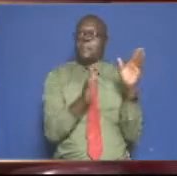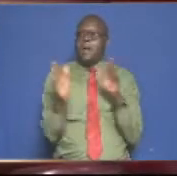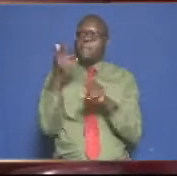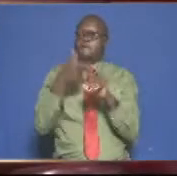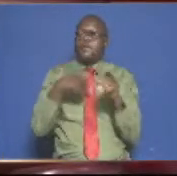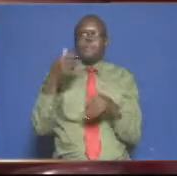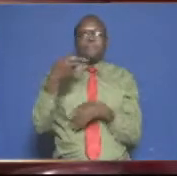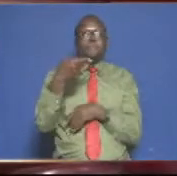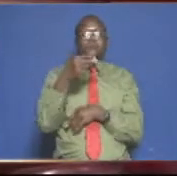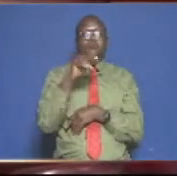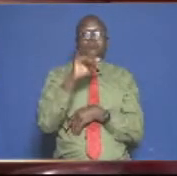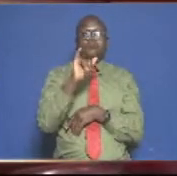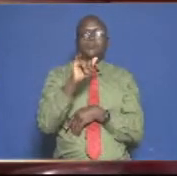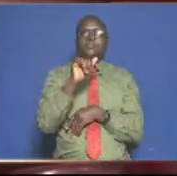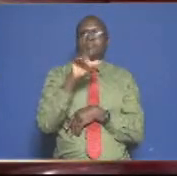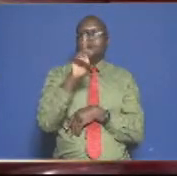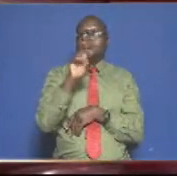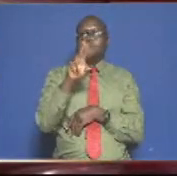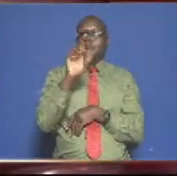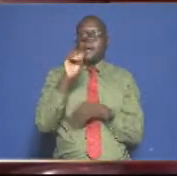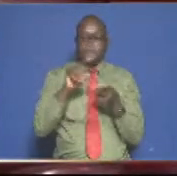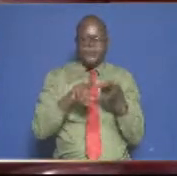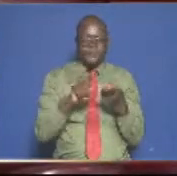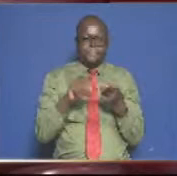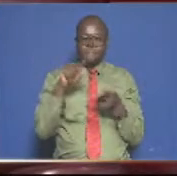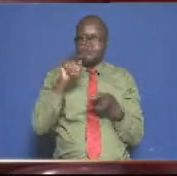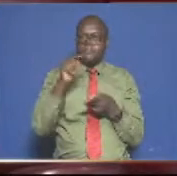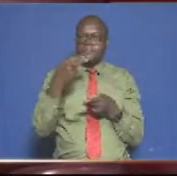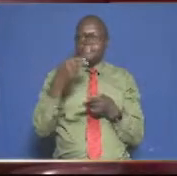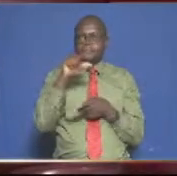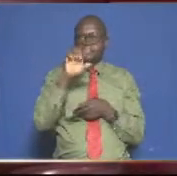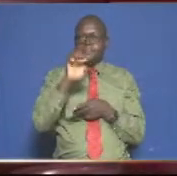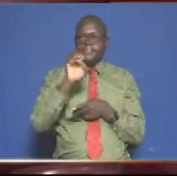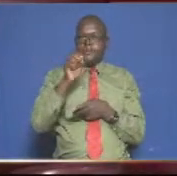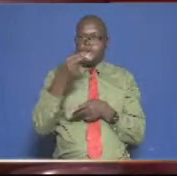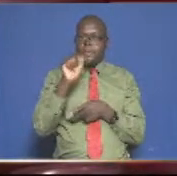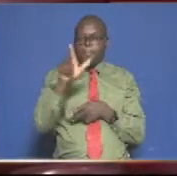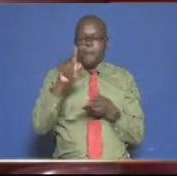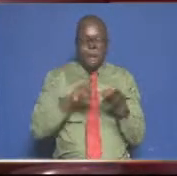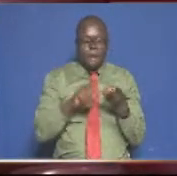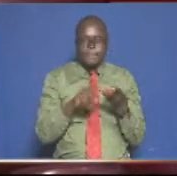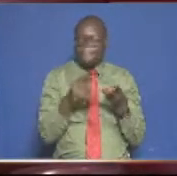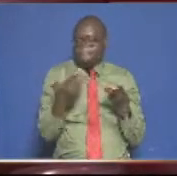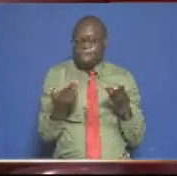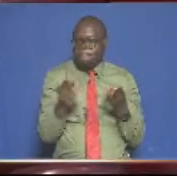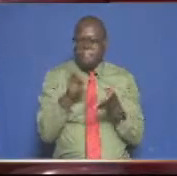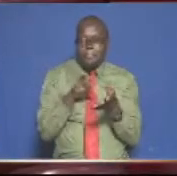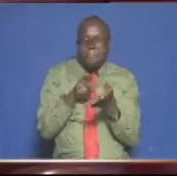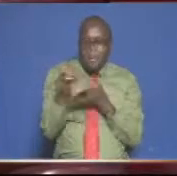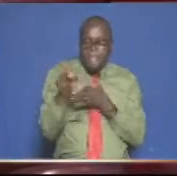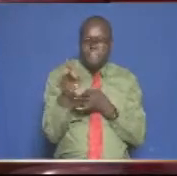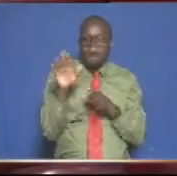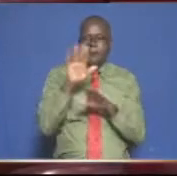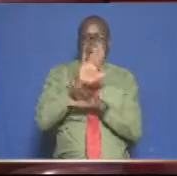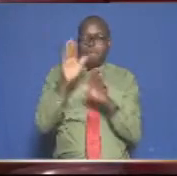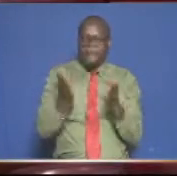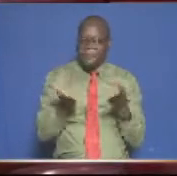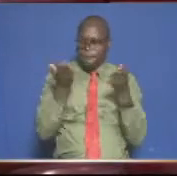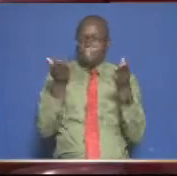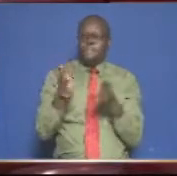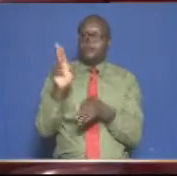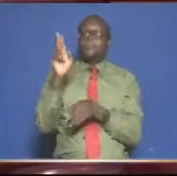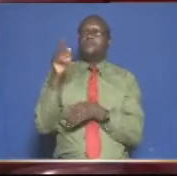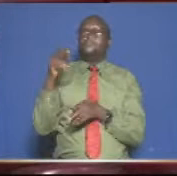hydro, geothermal, wind, and thermal. KPLC pays KenGen for energy delivered, fuel used